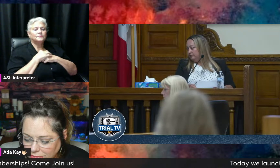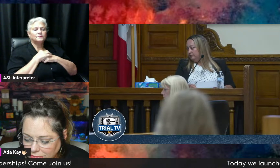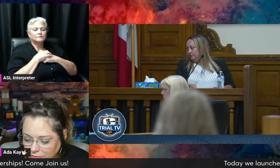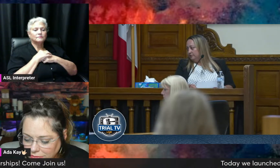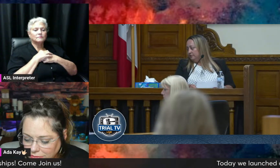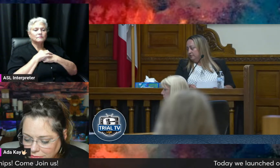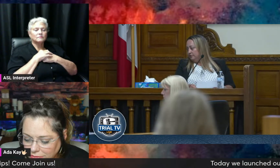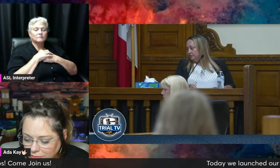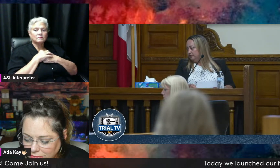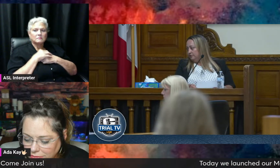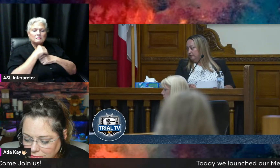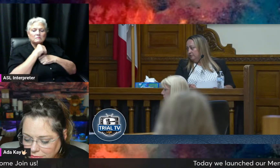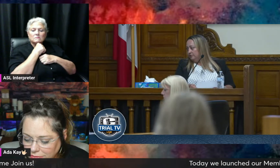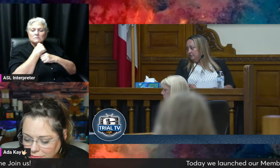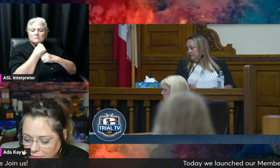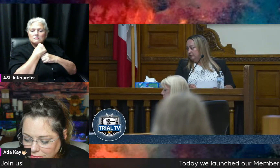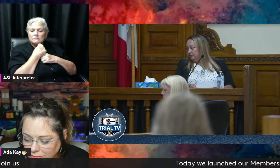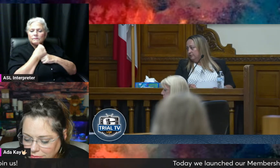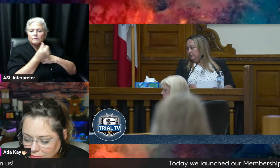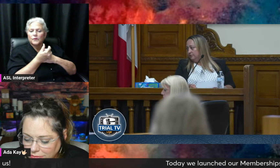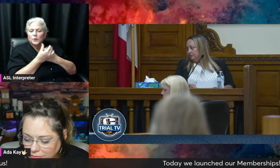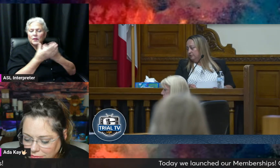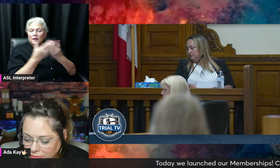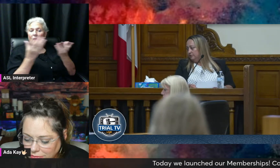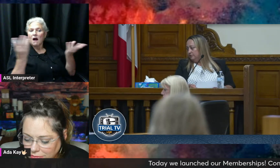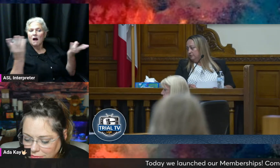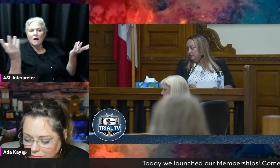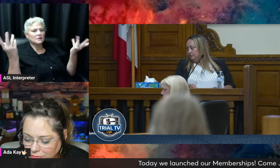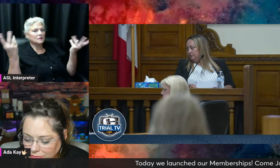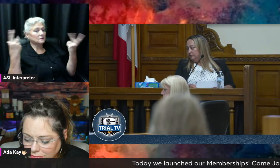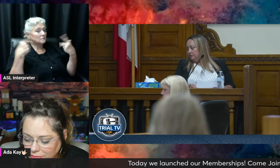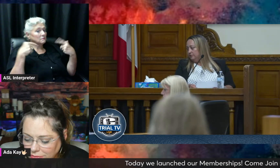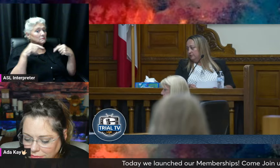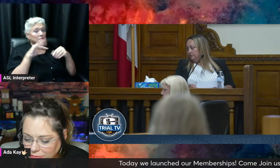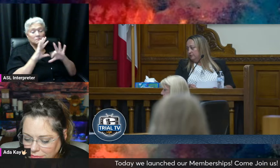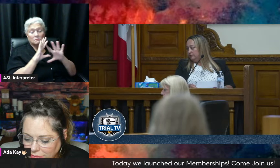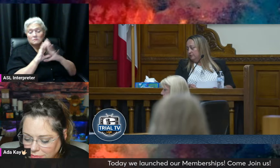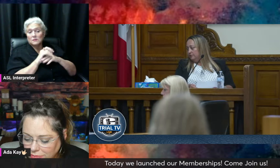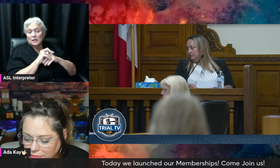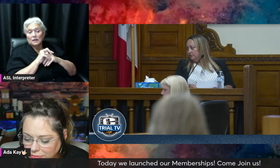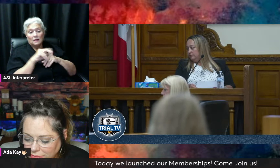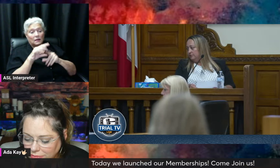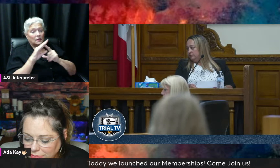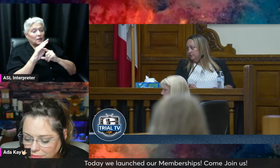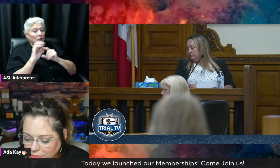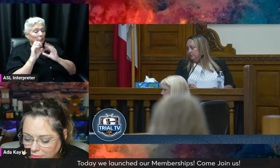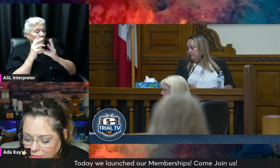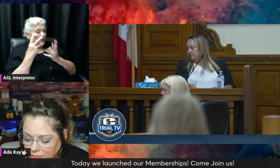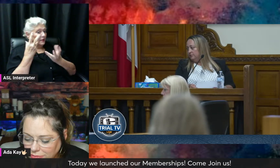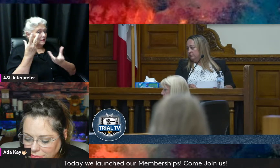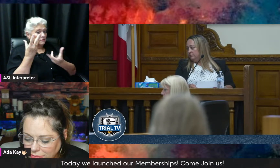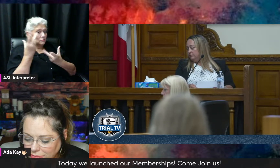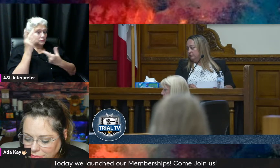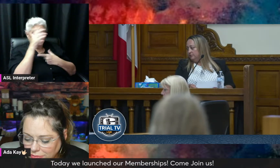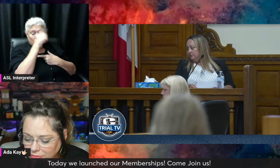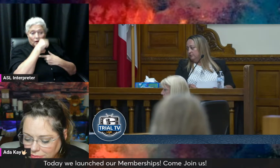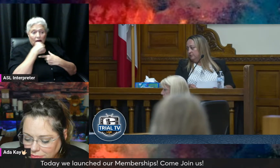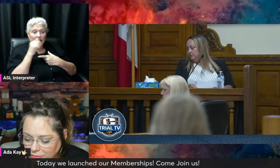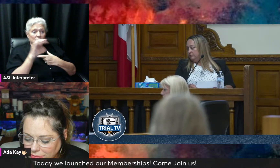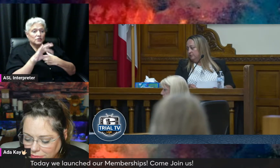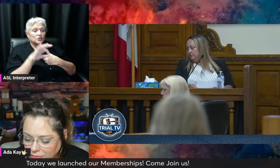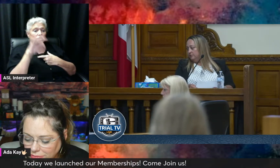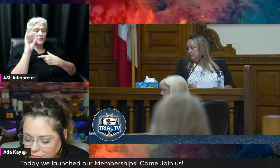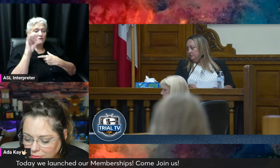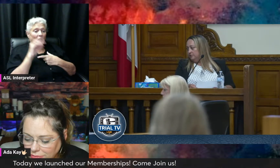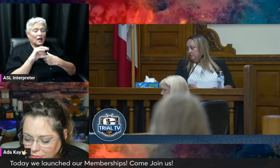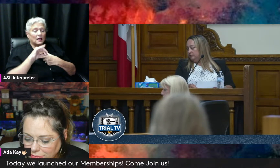And it would not be unusual to find Jennifer Dazey's DNA on the hallway